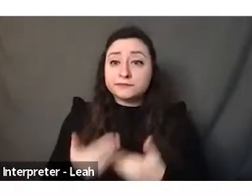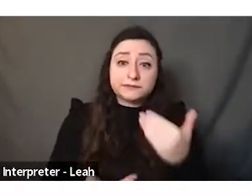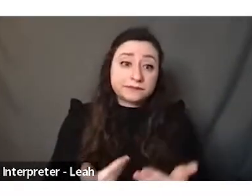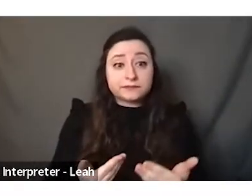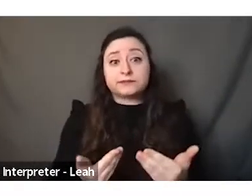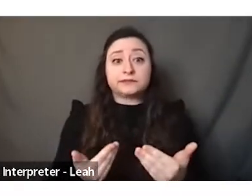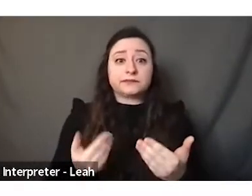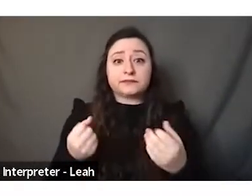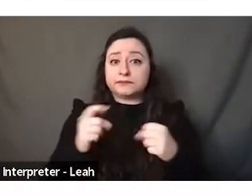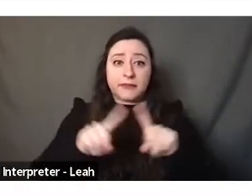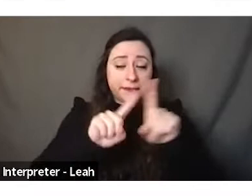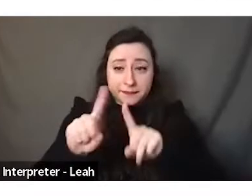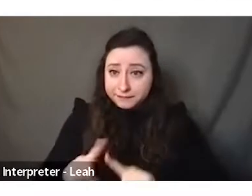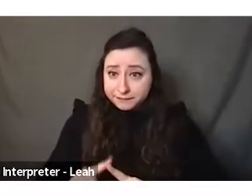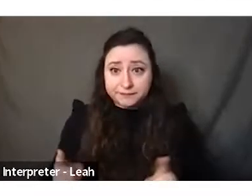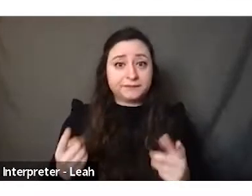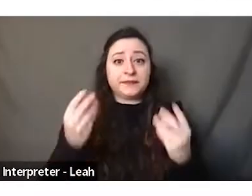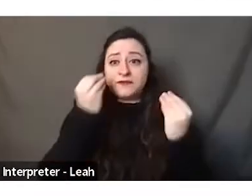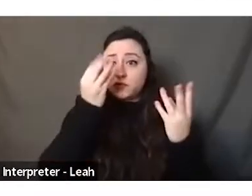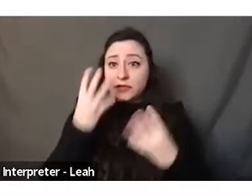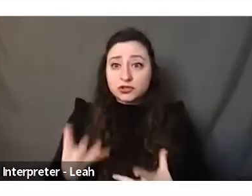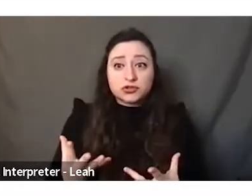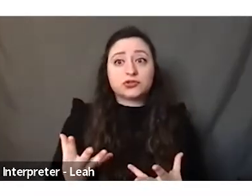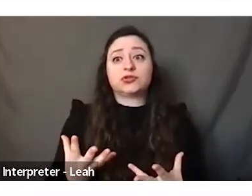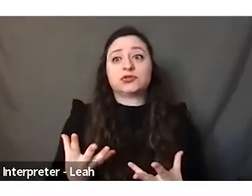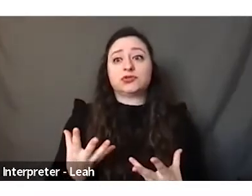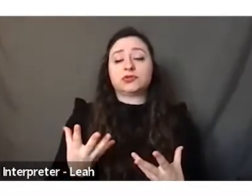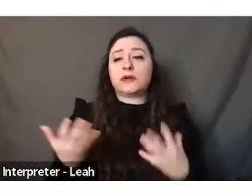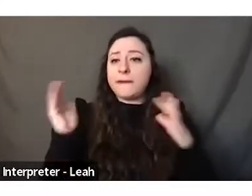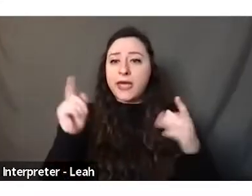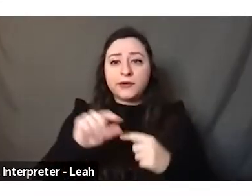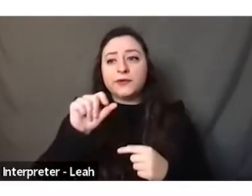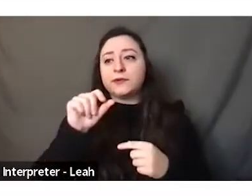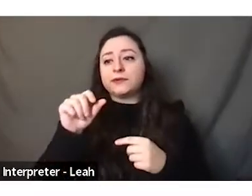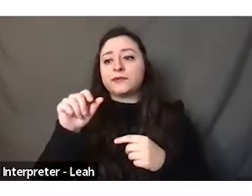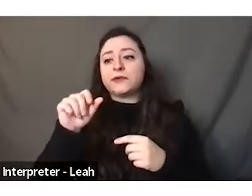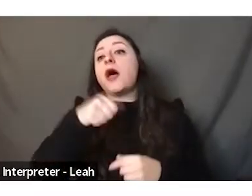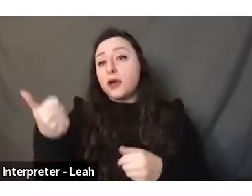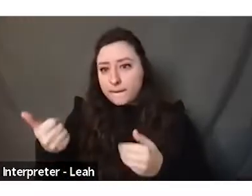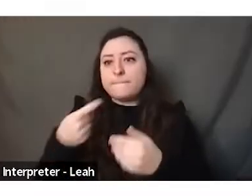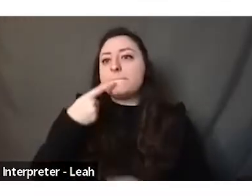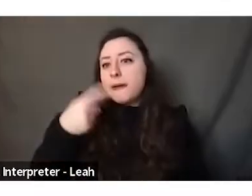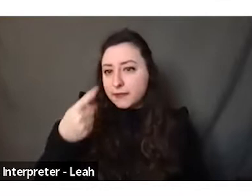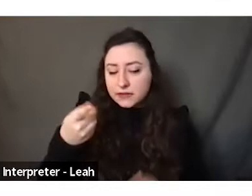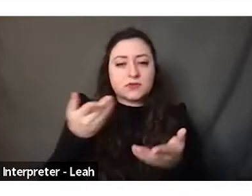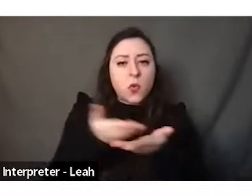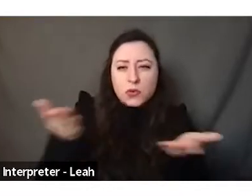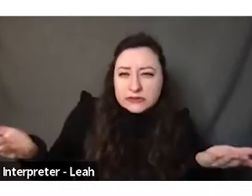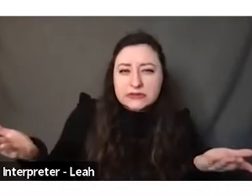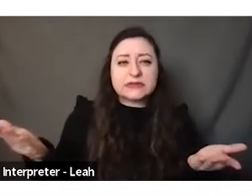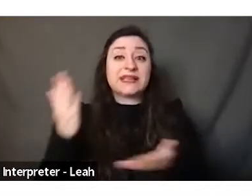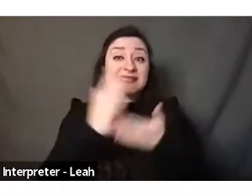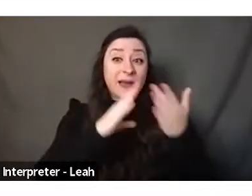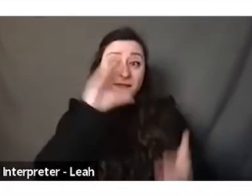rows of customs data and other information from other public sources, and even some of the brands voluntarily disclose some of